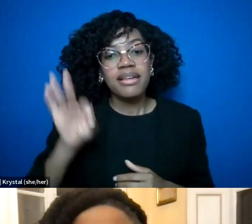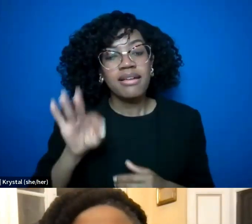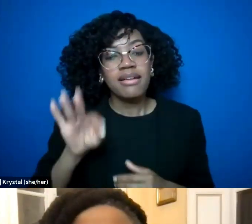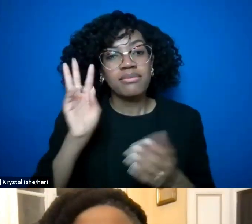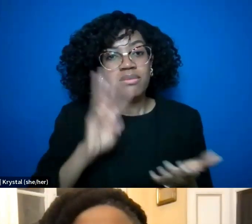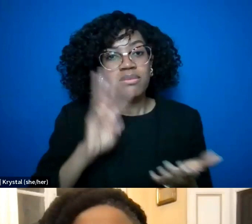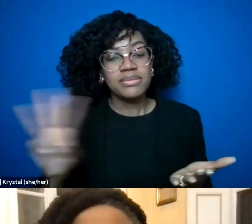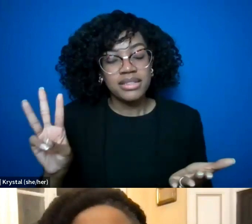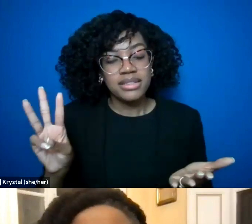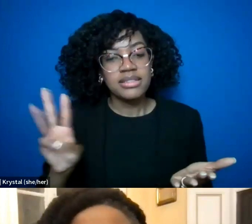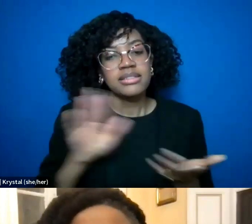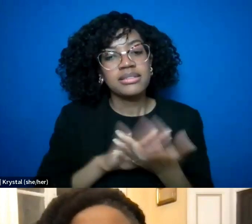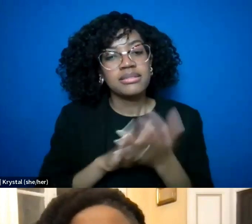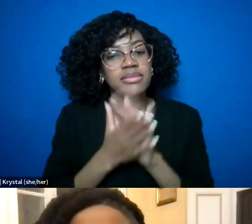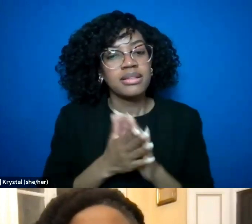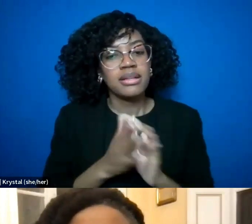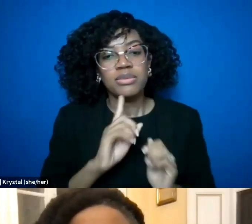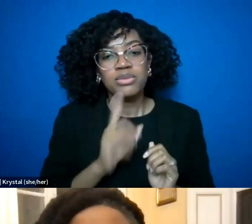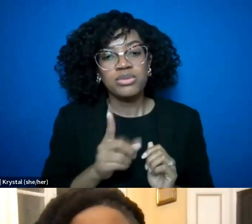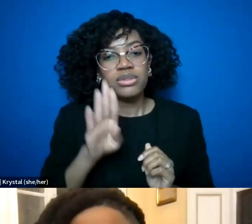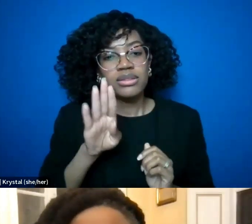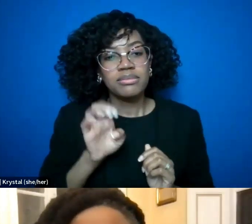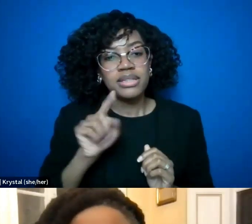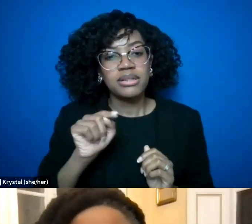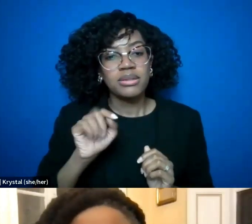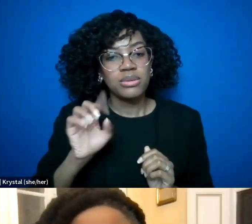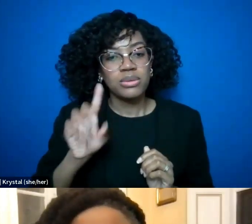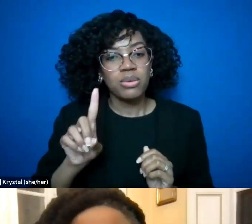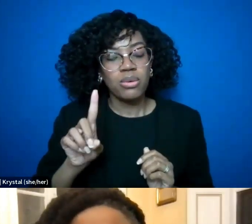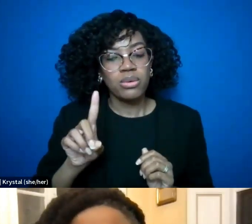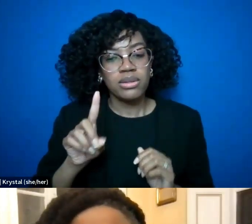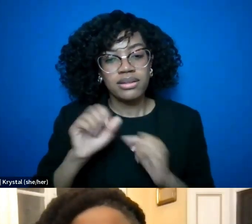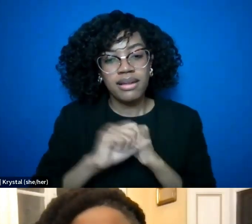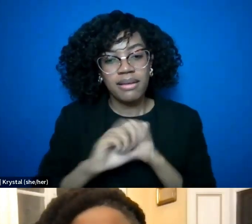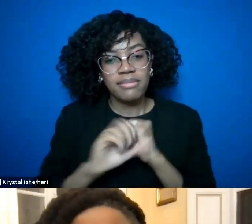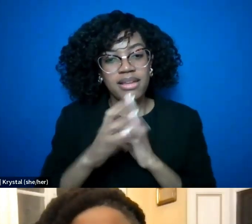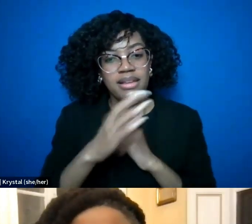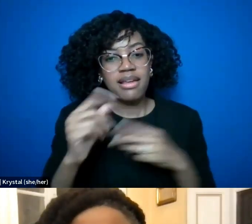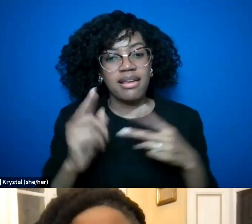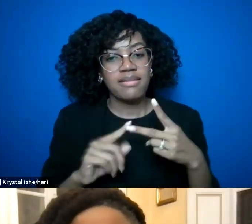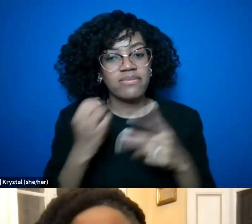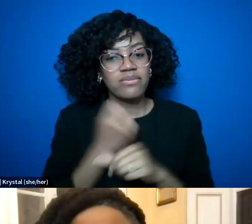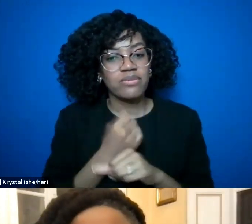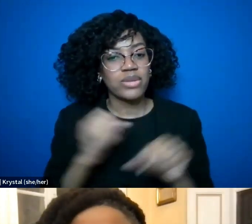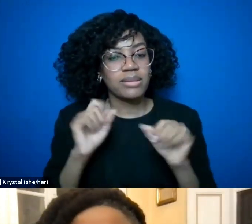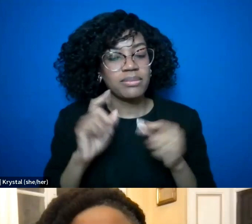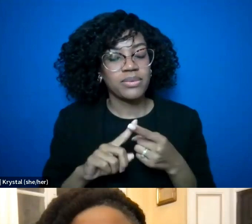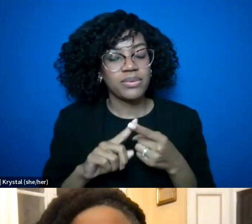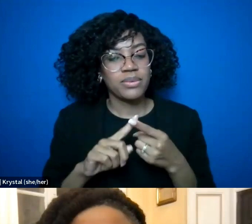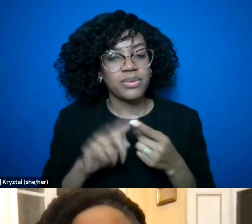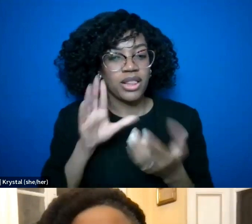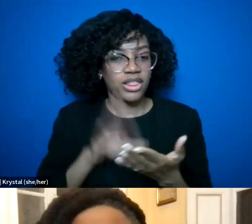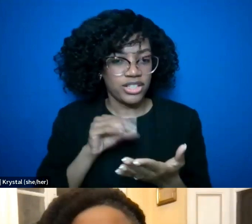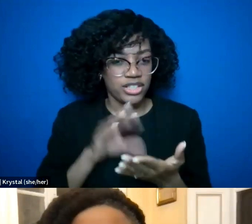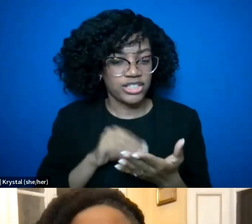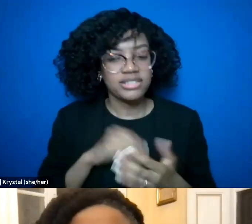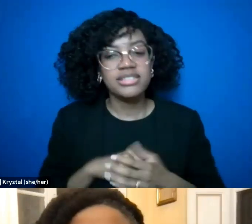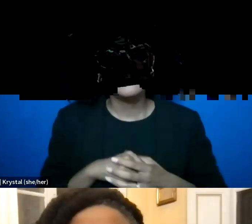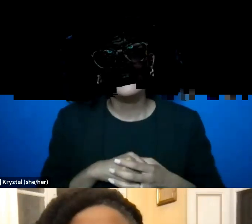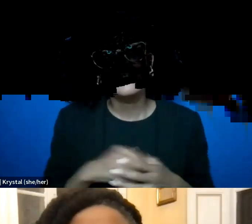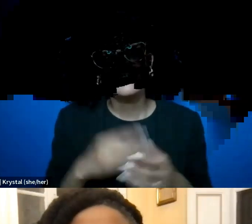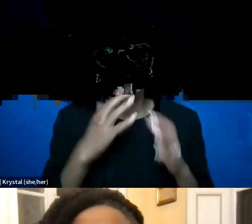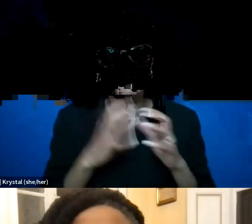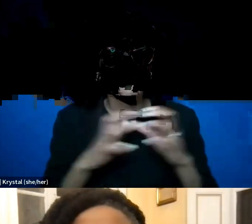be part of the Truth Be Told campaign and Freedom to Learn. And just thank you so much for this